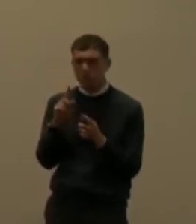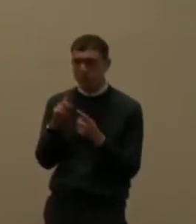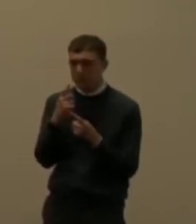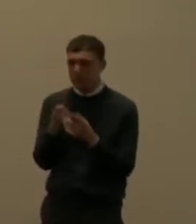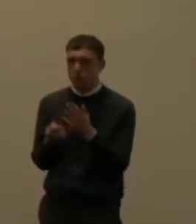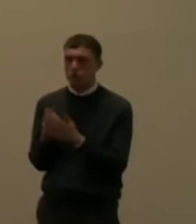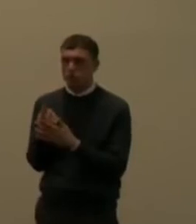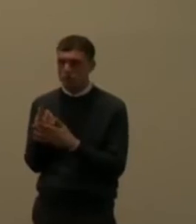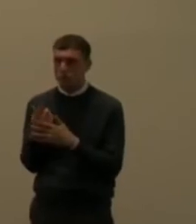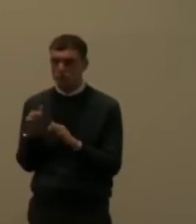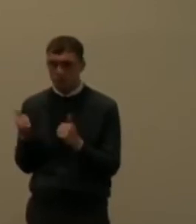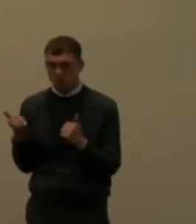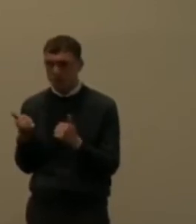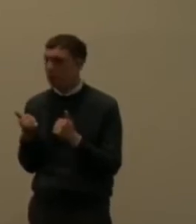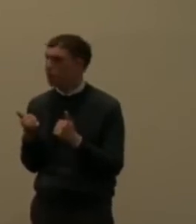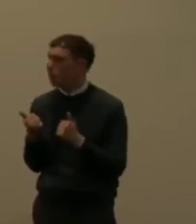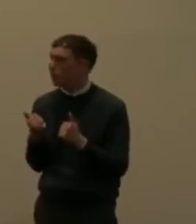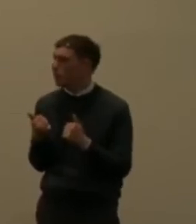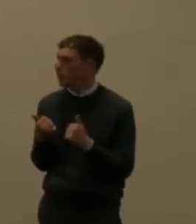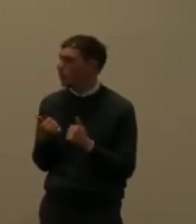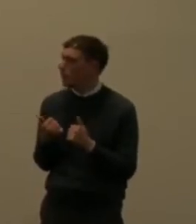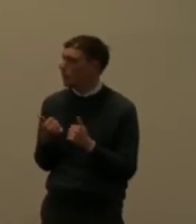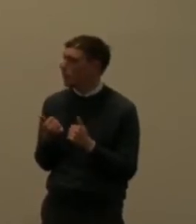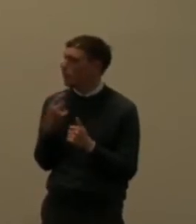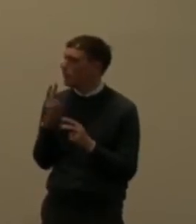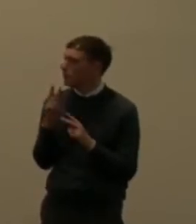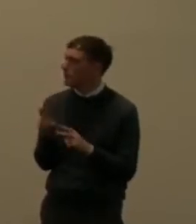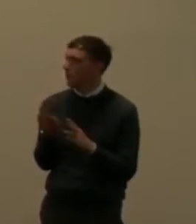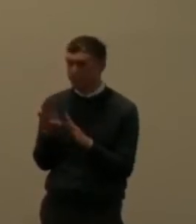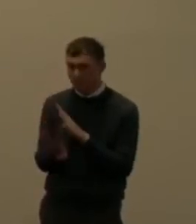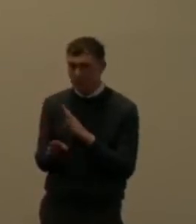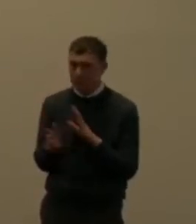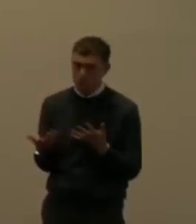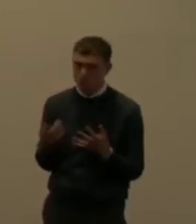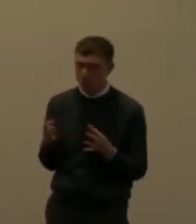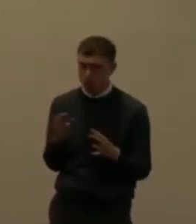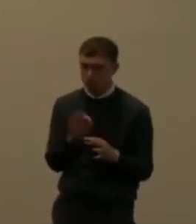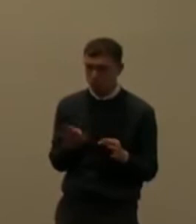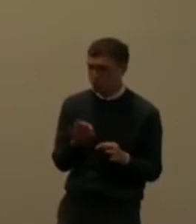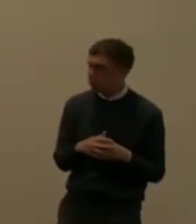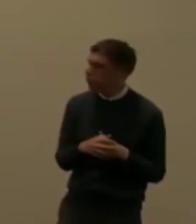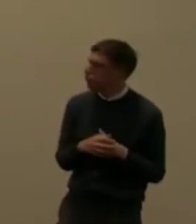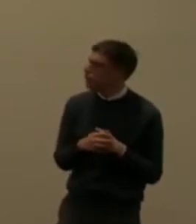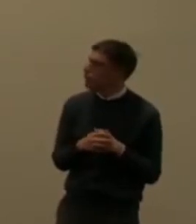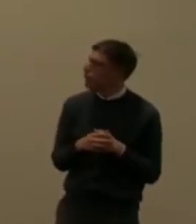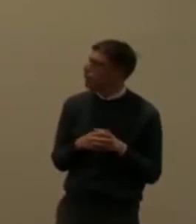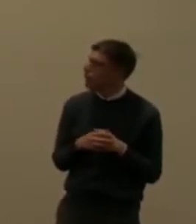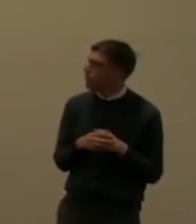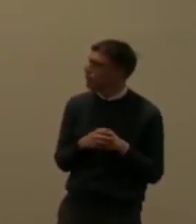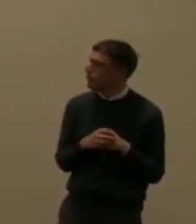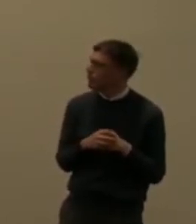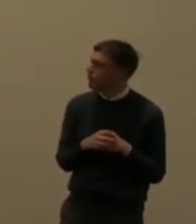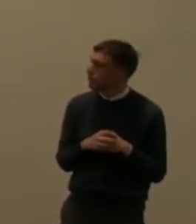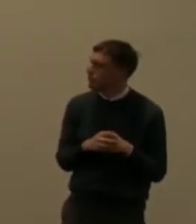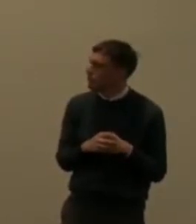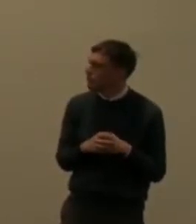that URL and see if all the tests passed or not. So in my case, I've